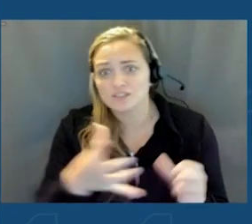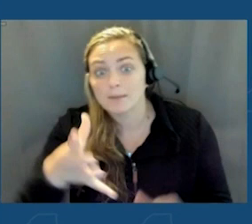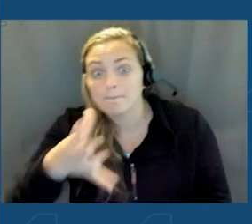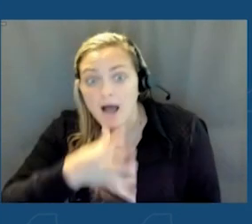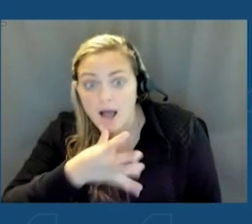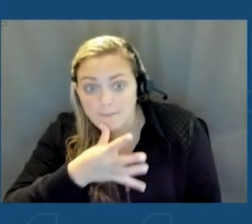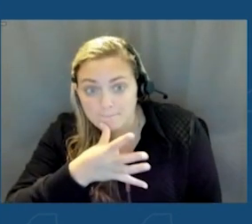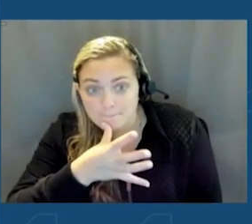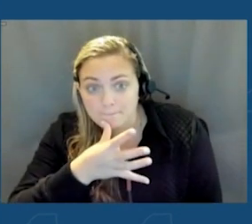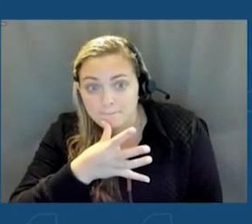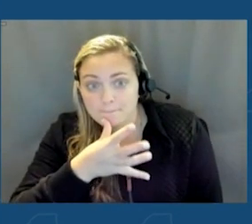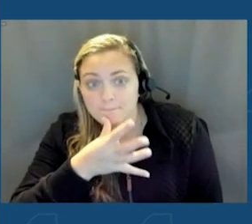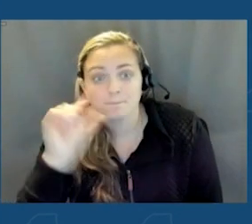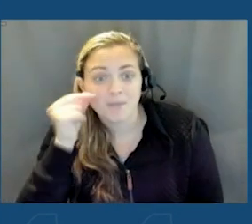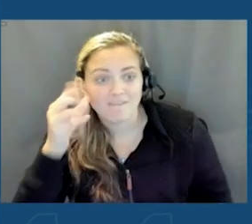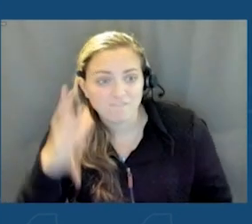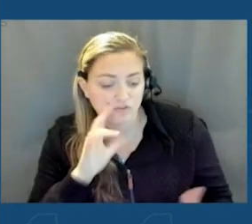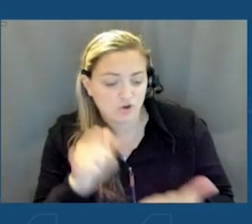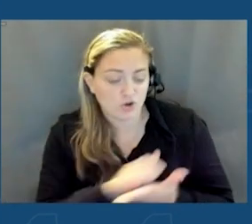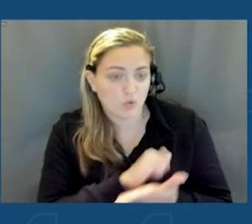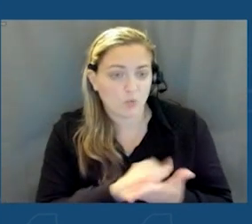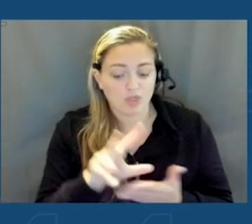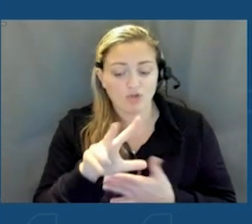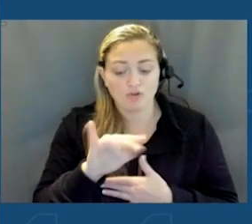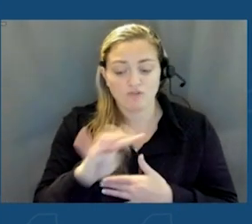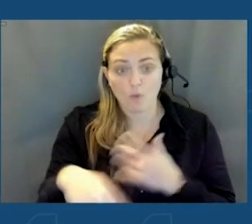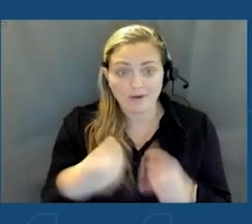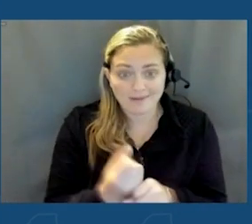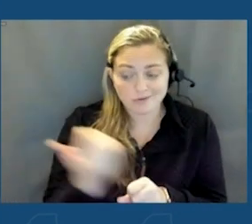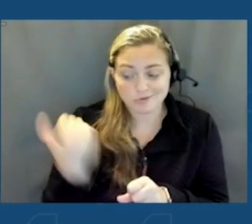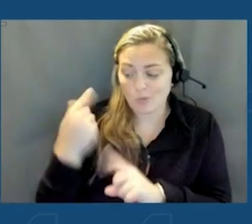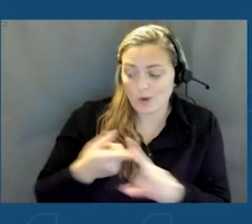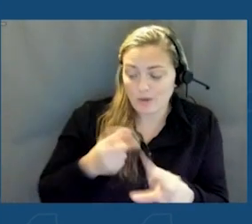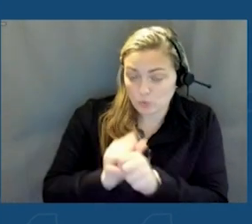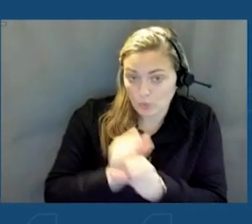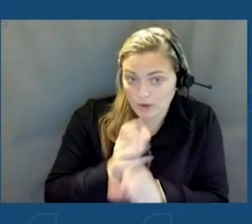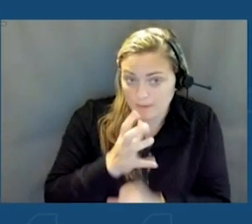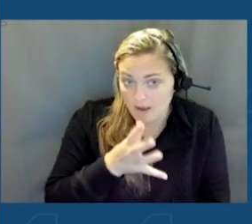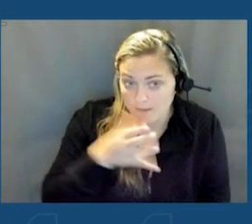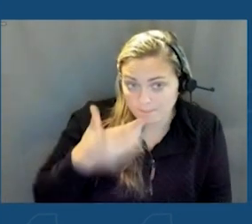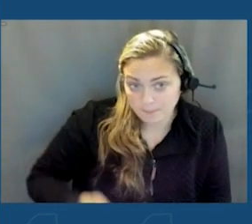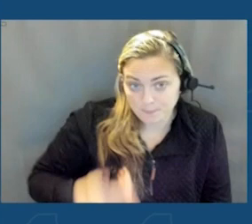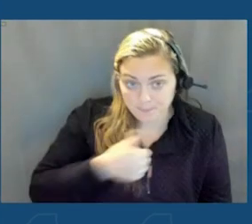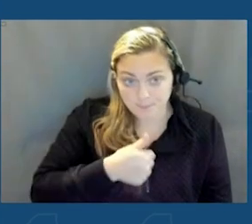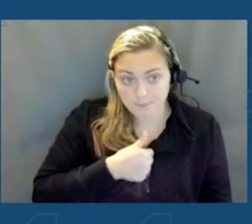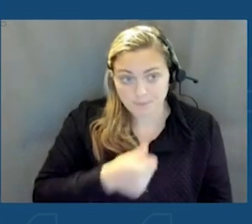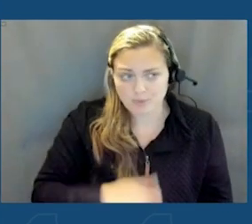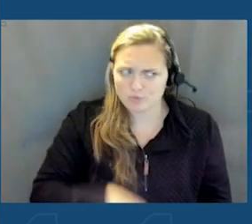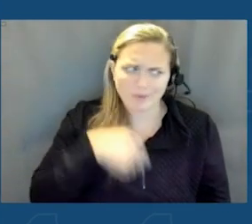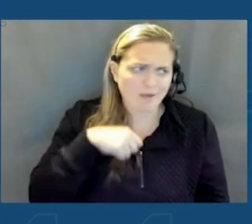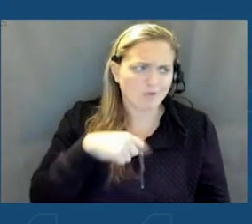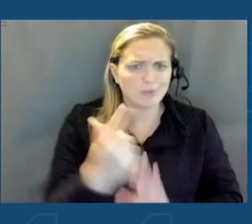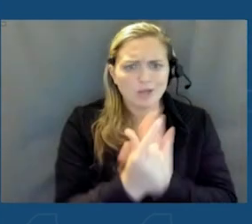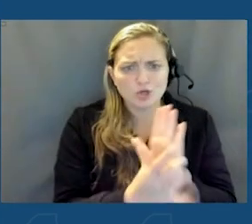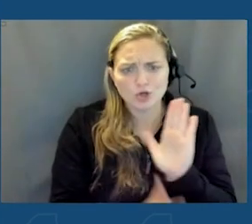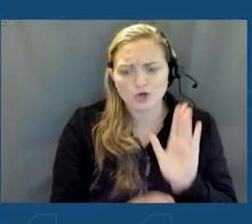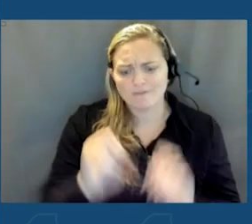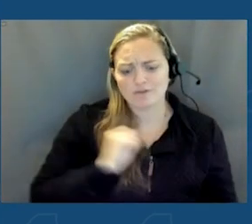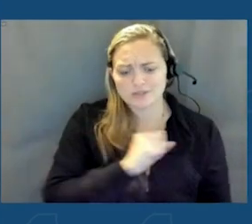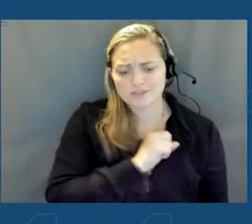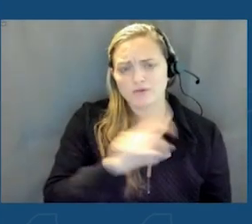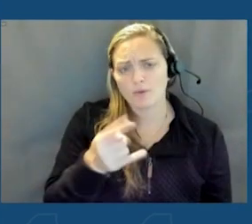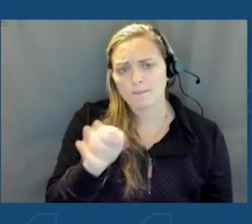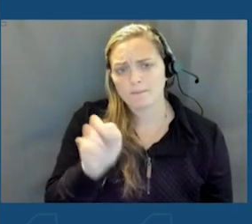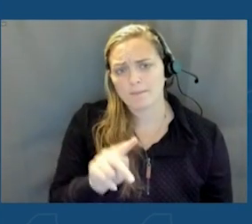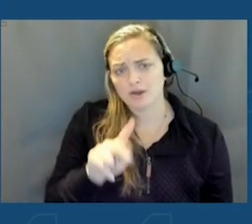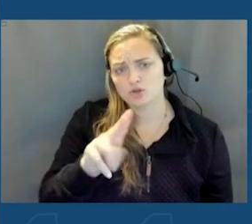York. And 34 years ago, as a working mom, I was very proud to be an attorney for Senator Daniel Patrick Moynihan on Capitol